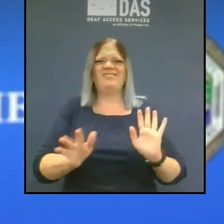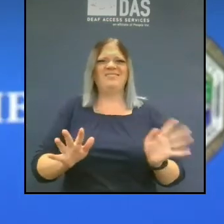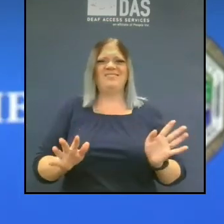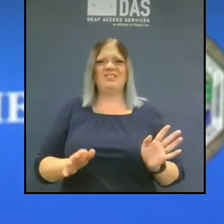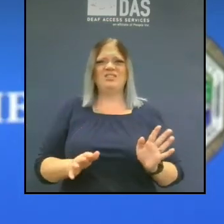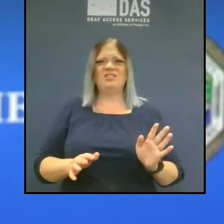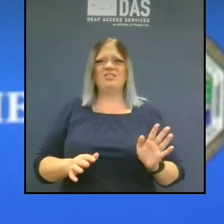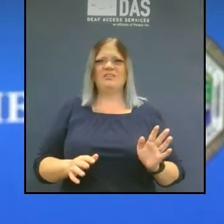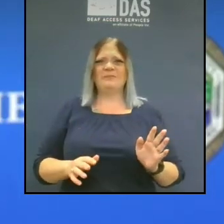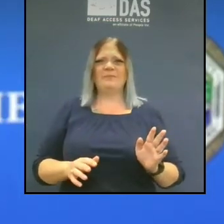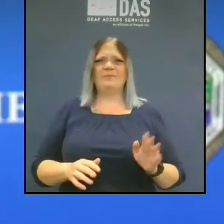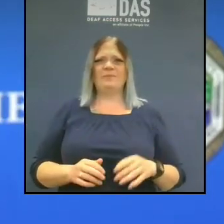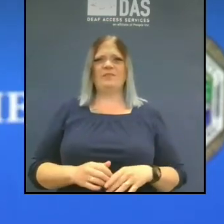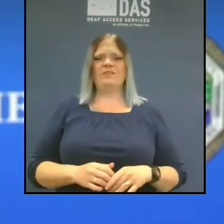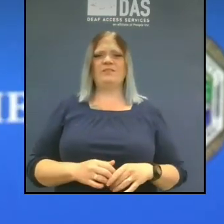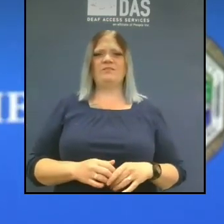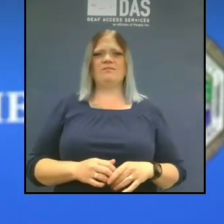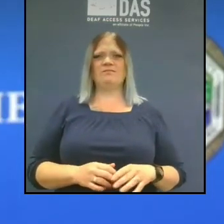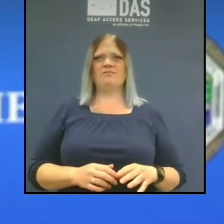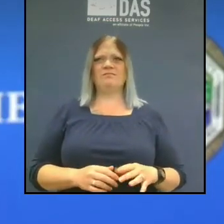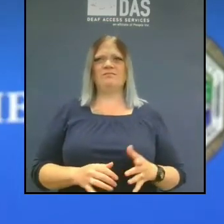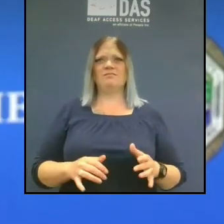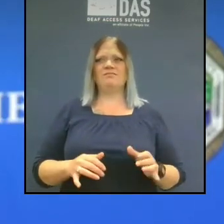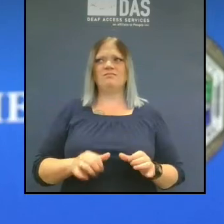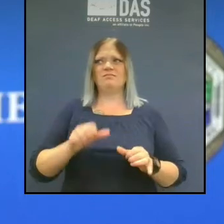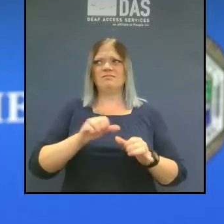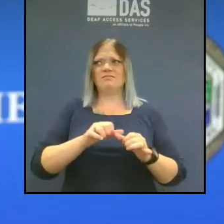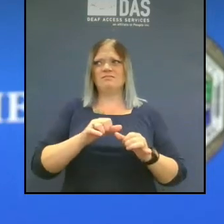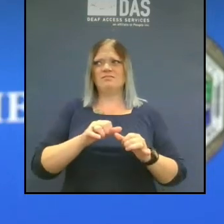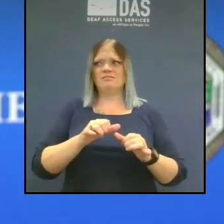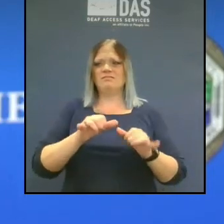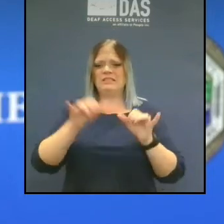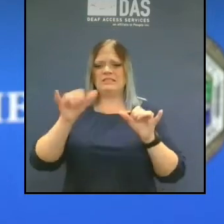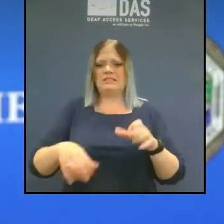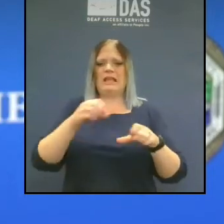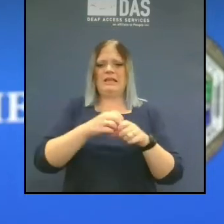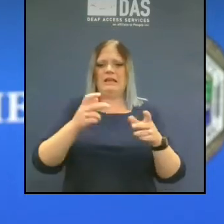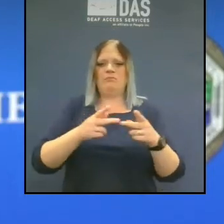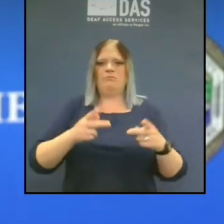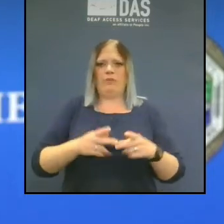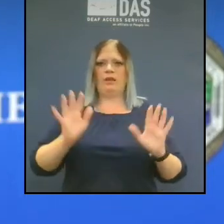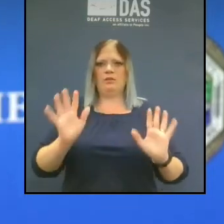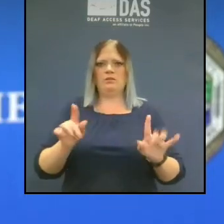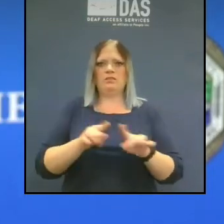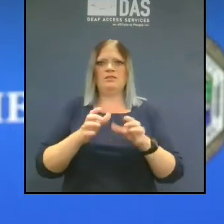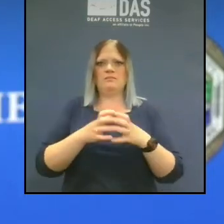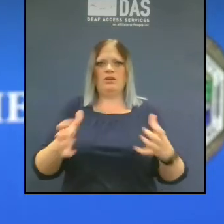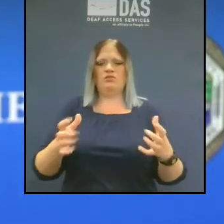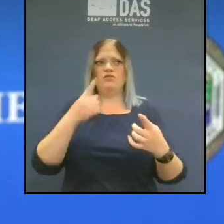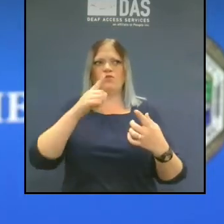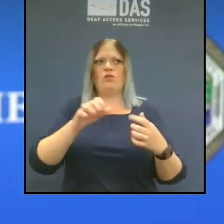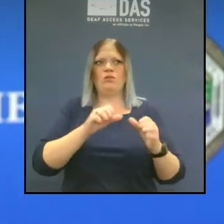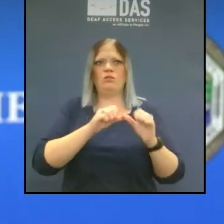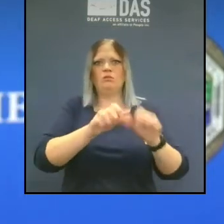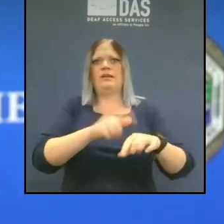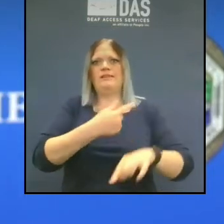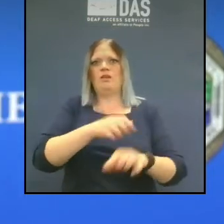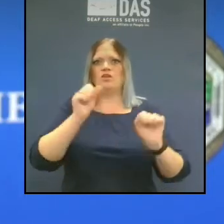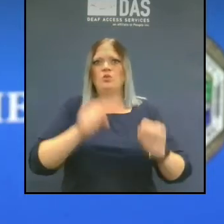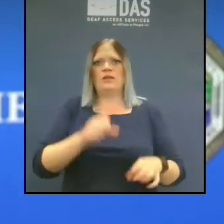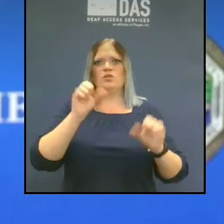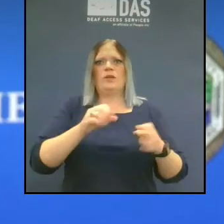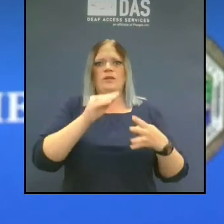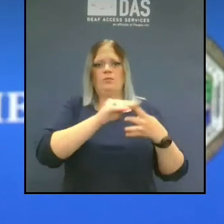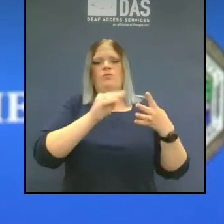just try to stay just in place. Shelter in place as much as we can for as long as we can, so we can get to phase 2